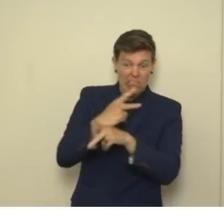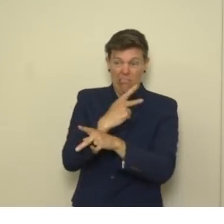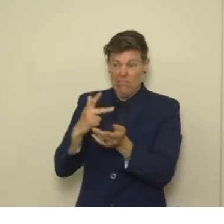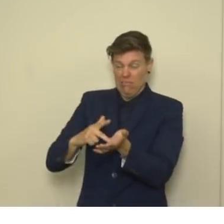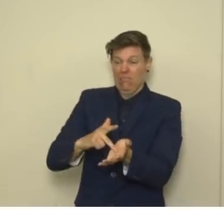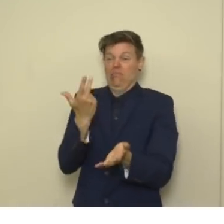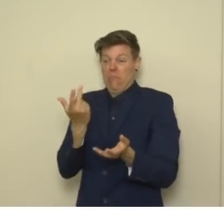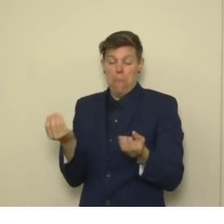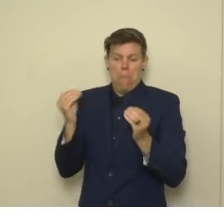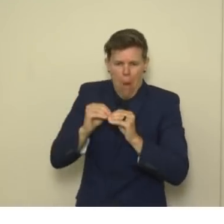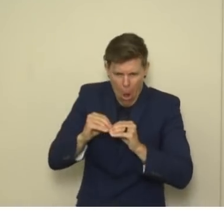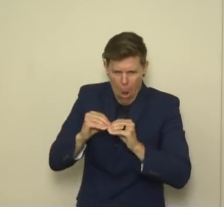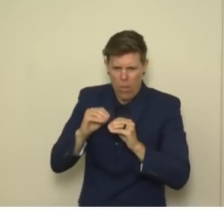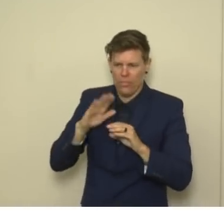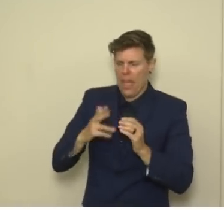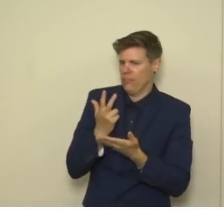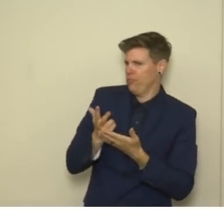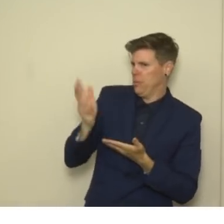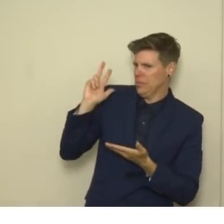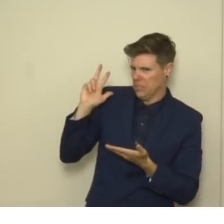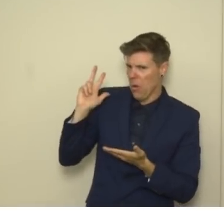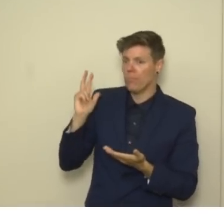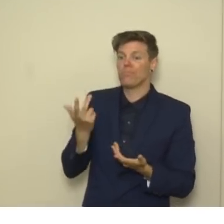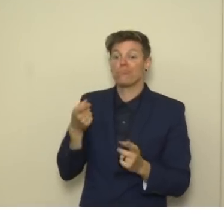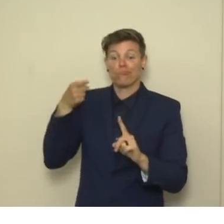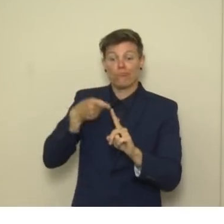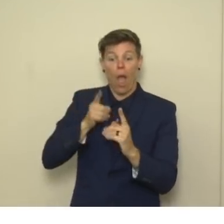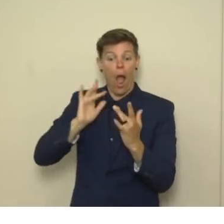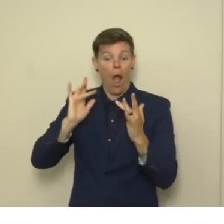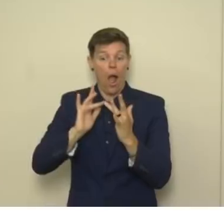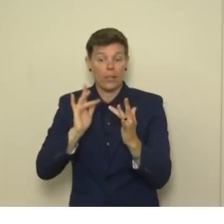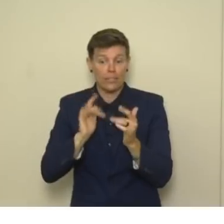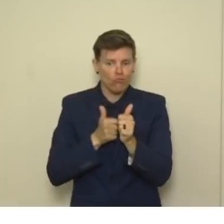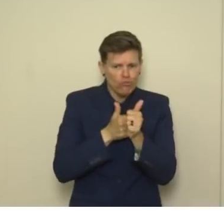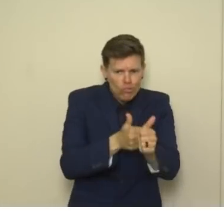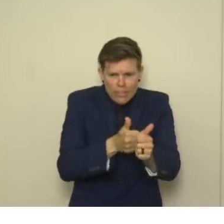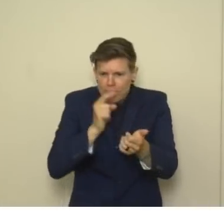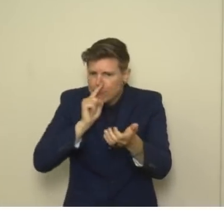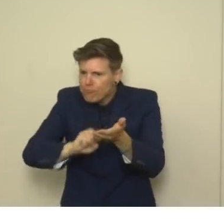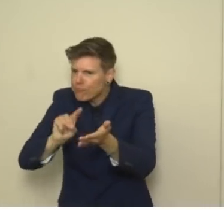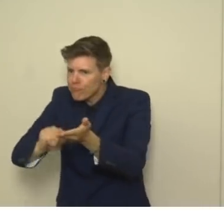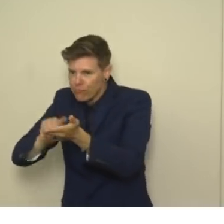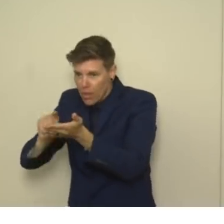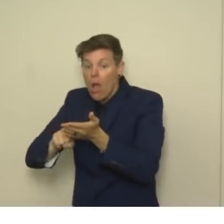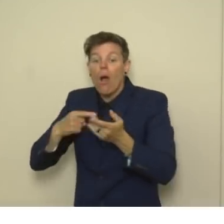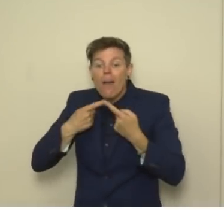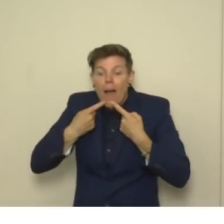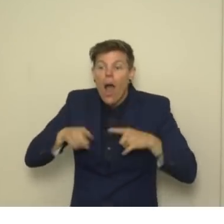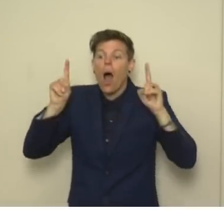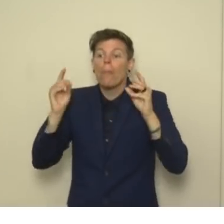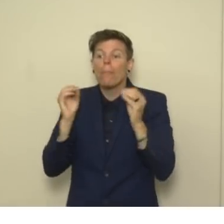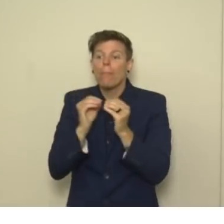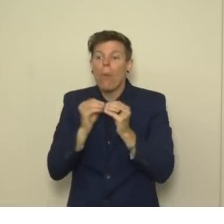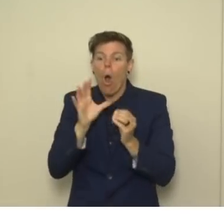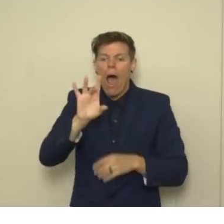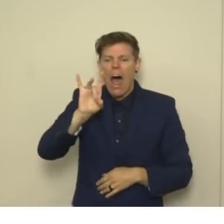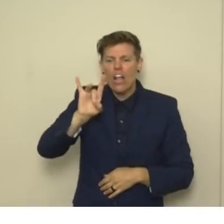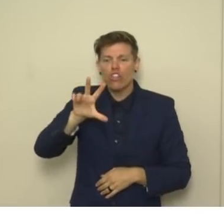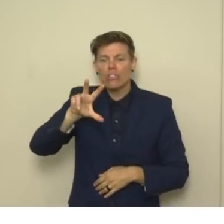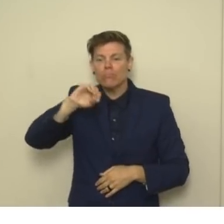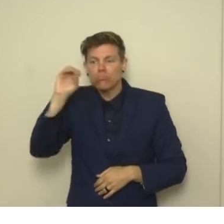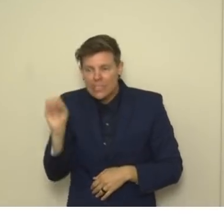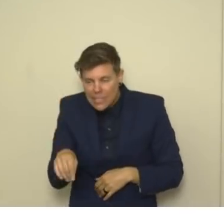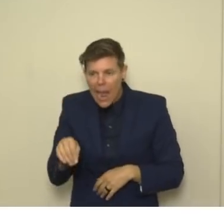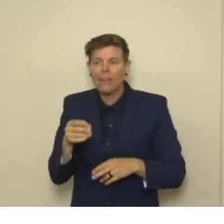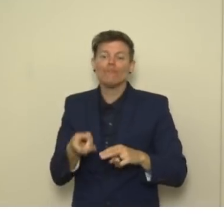have been substantially more effective than other states. We are contacting 83% of people who test positive.